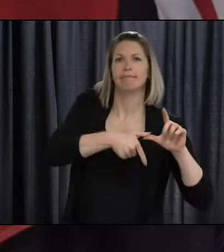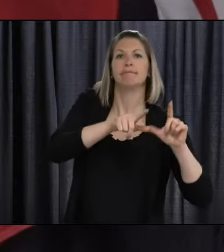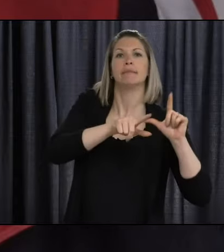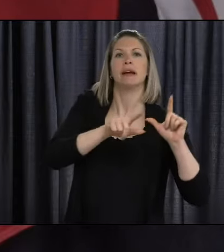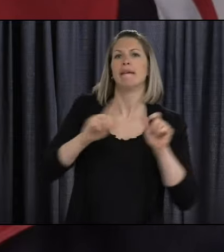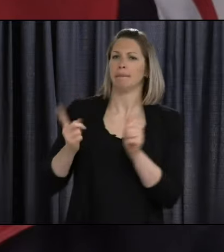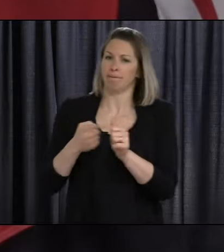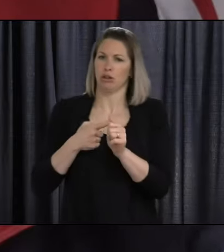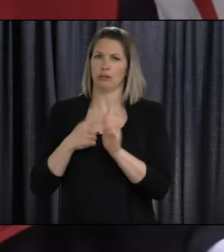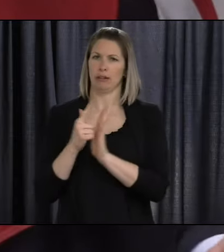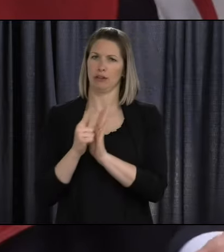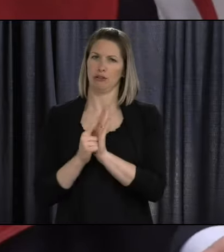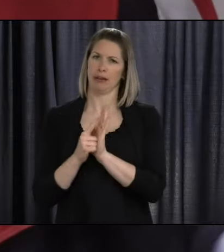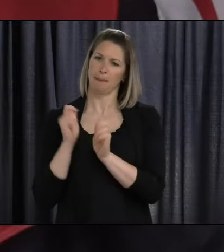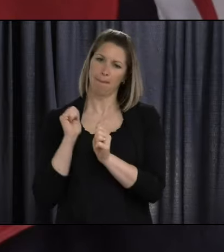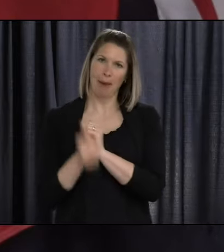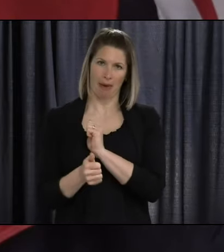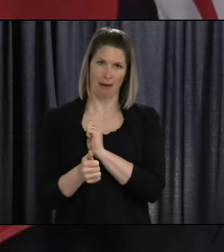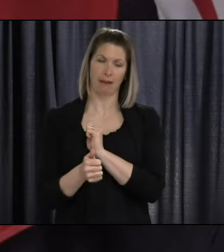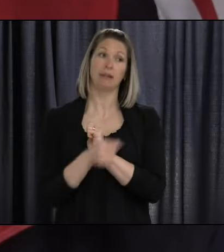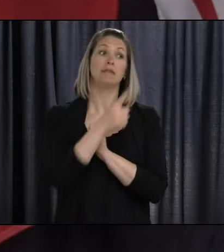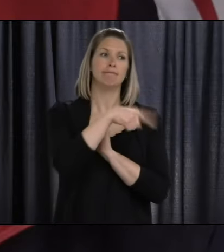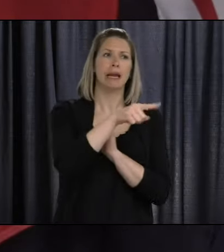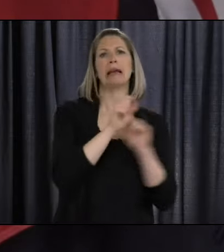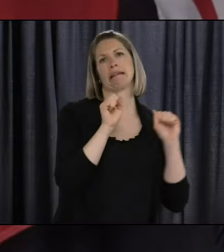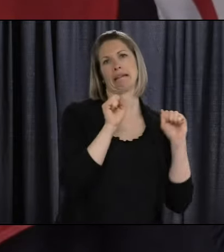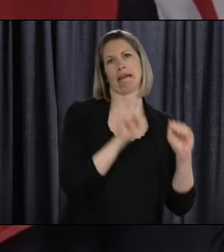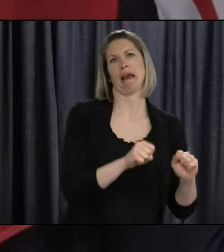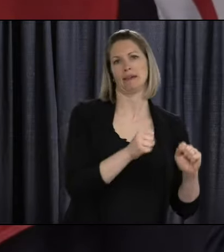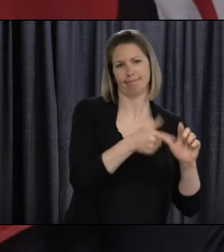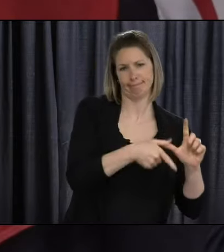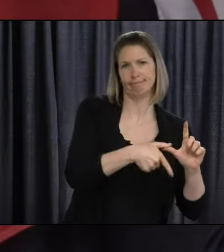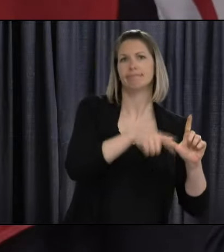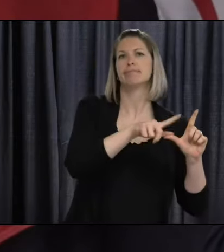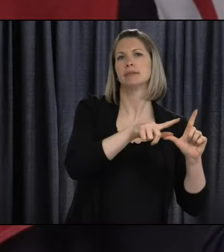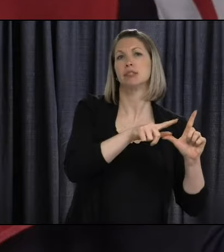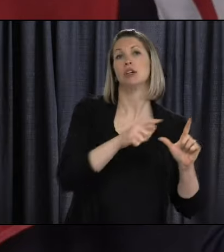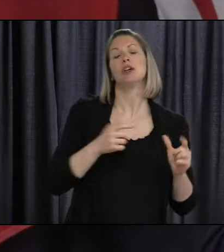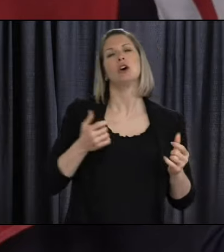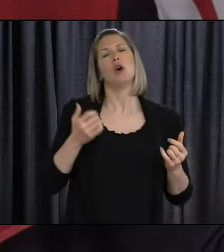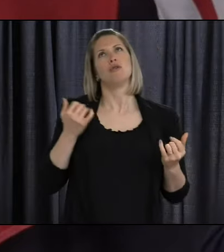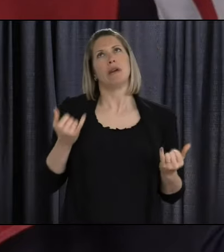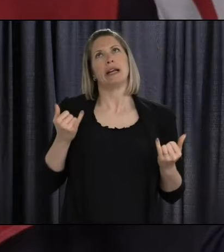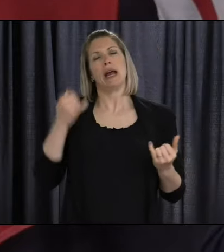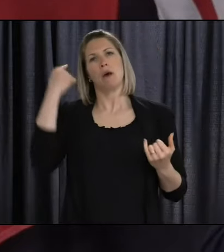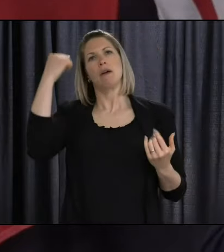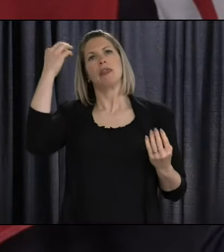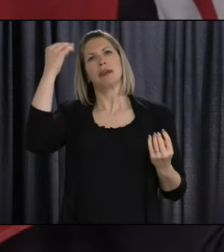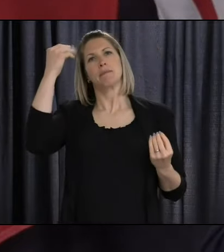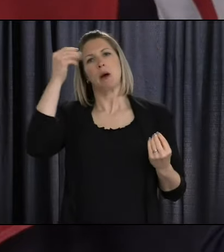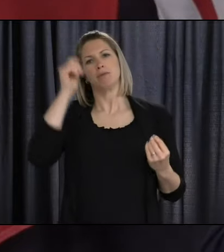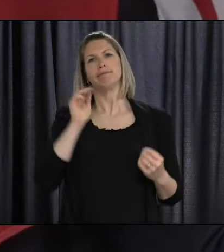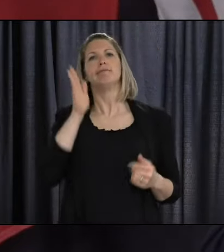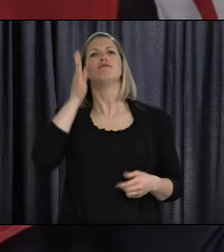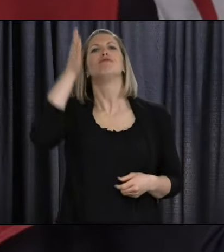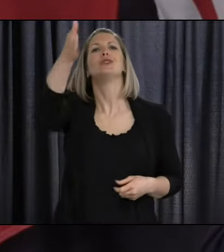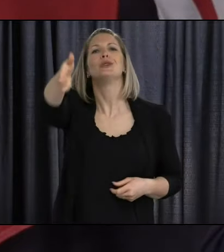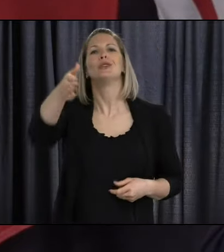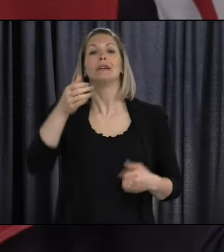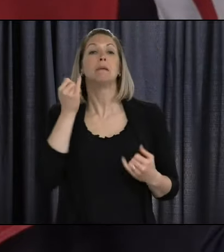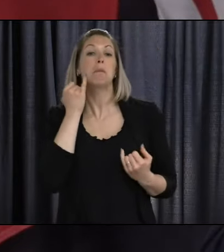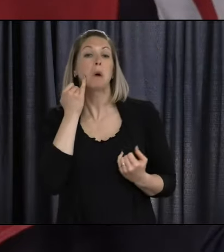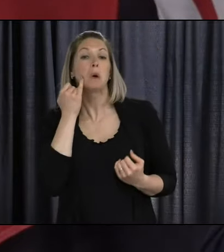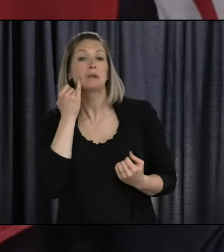the federal minister makes that request. So this is really in the planning stages and just in case we need to